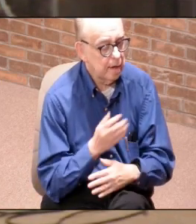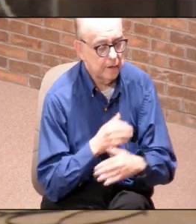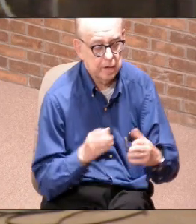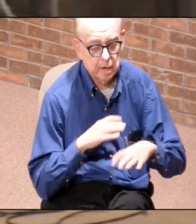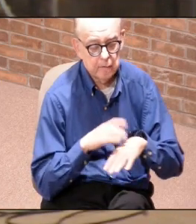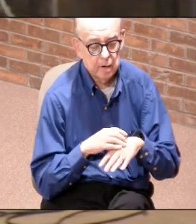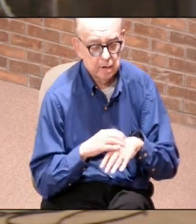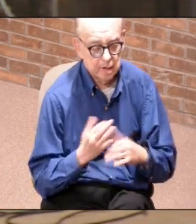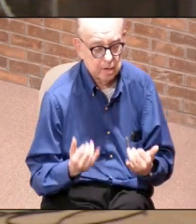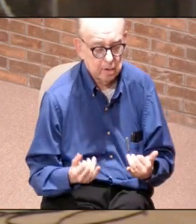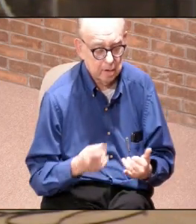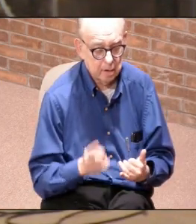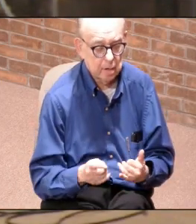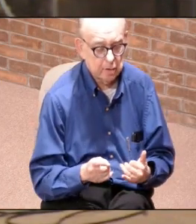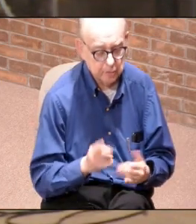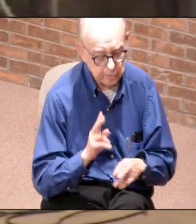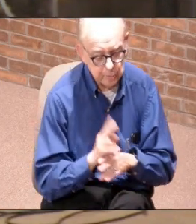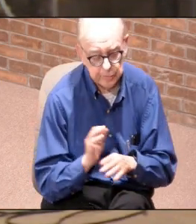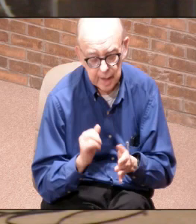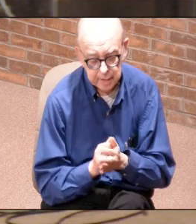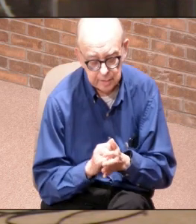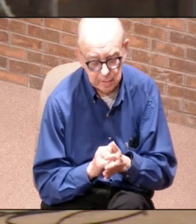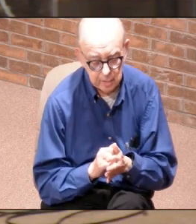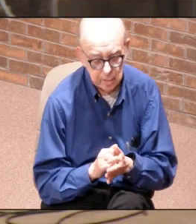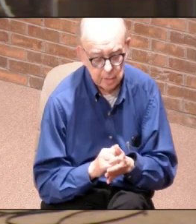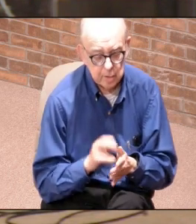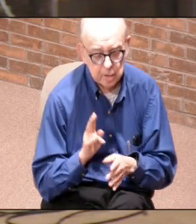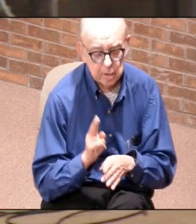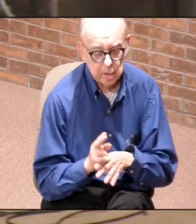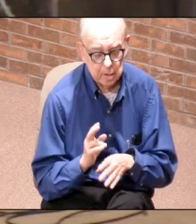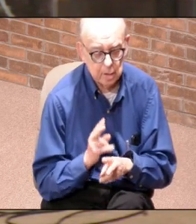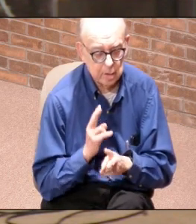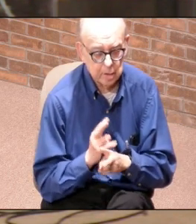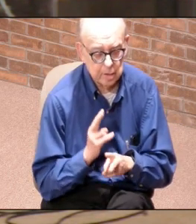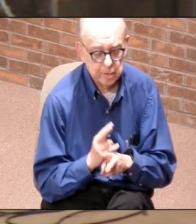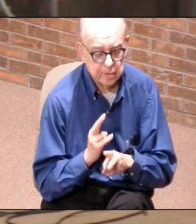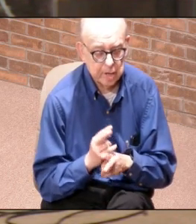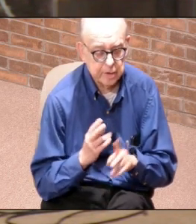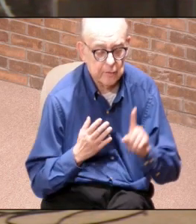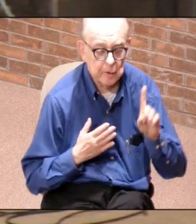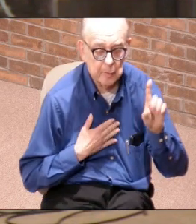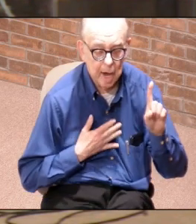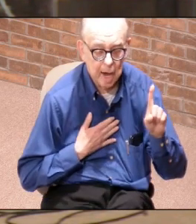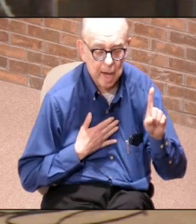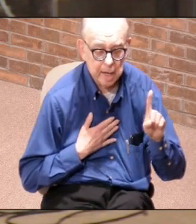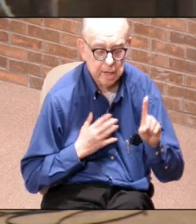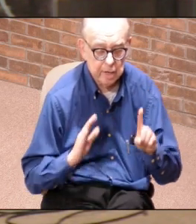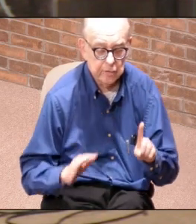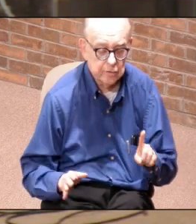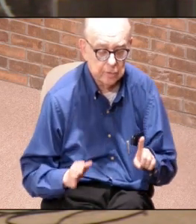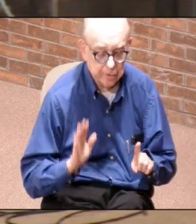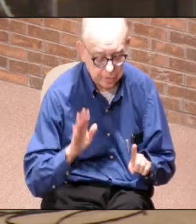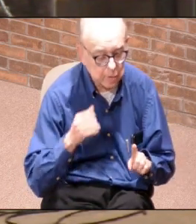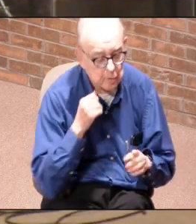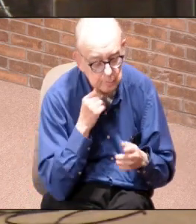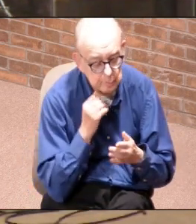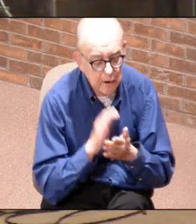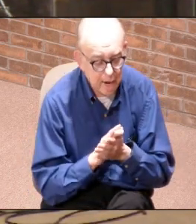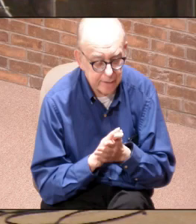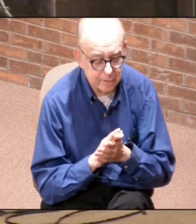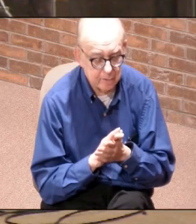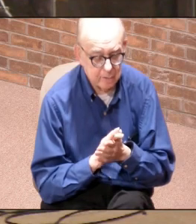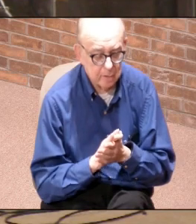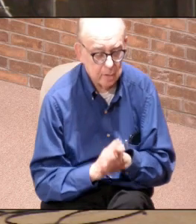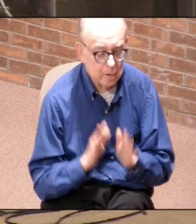earth, and now use it. Use it to take care of my children, your bride. And so